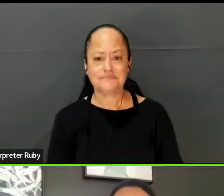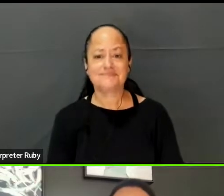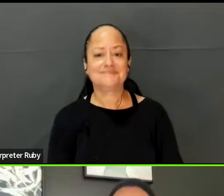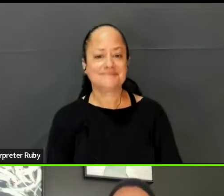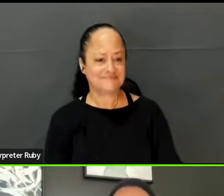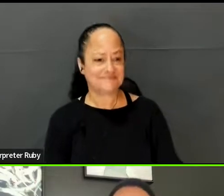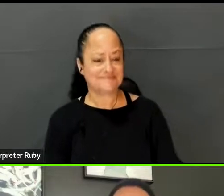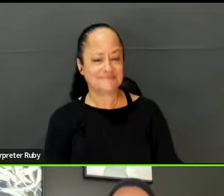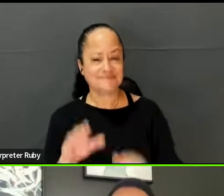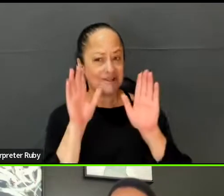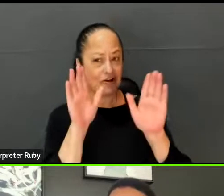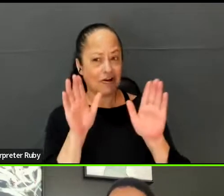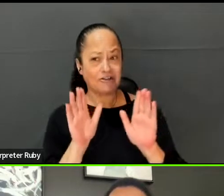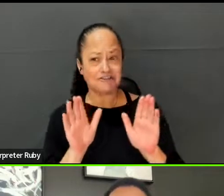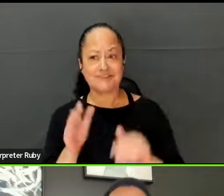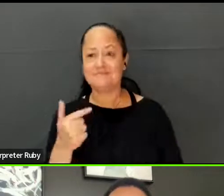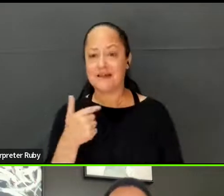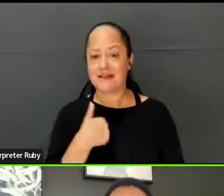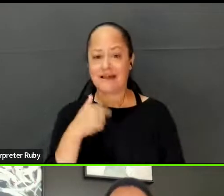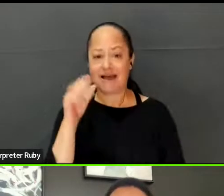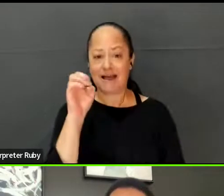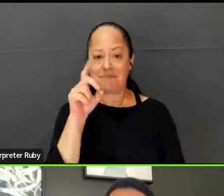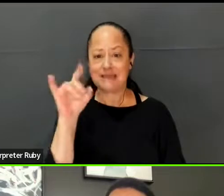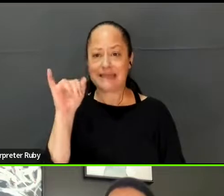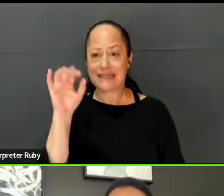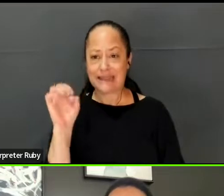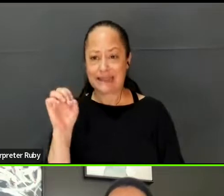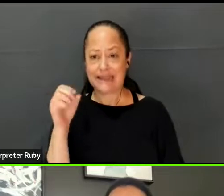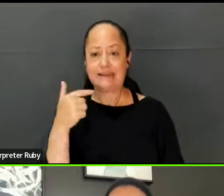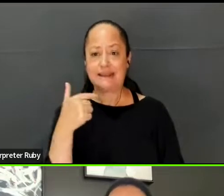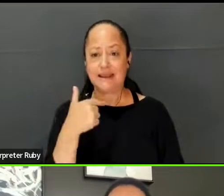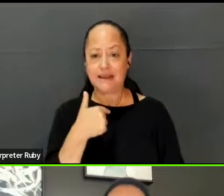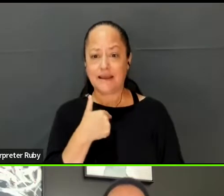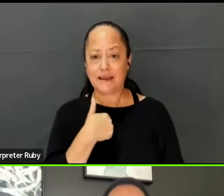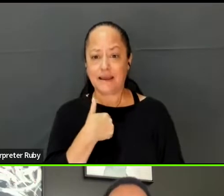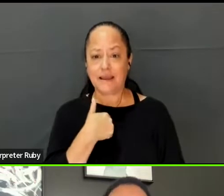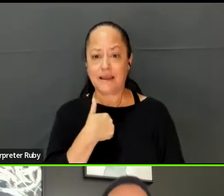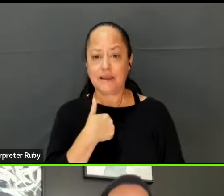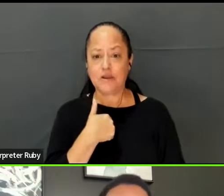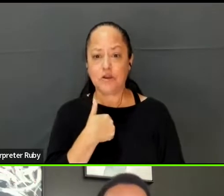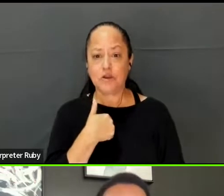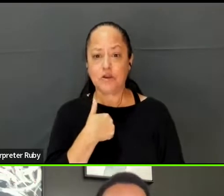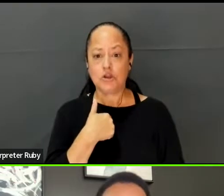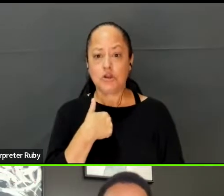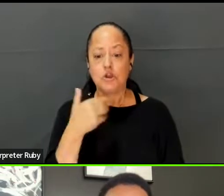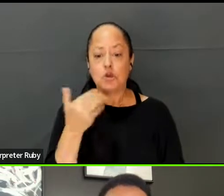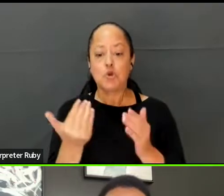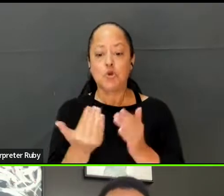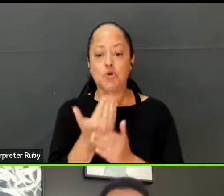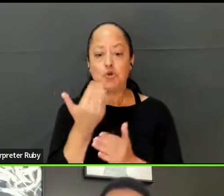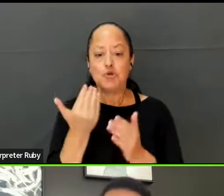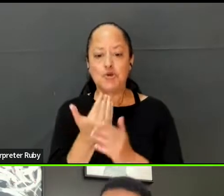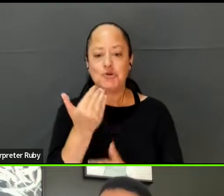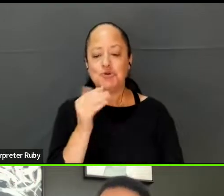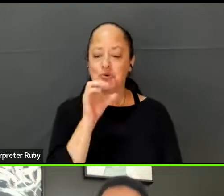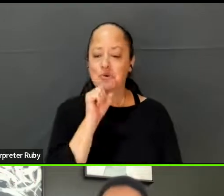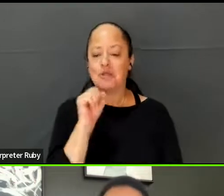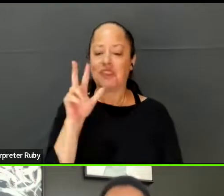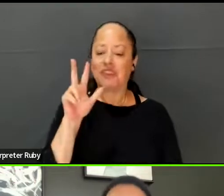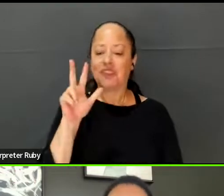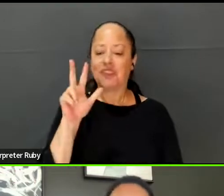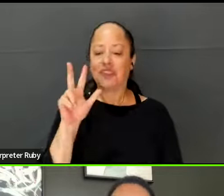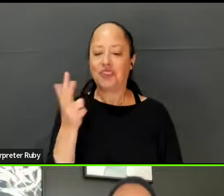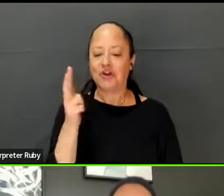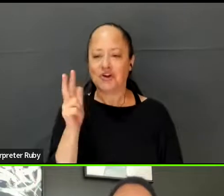Awesome. I'm Eddie. I am a, let's say, newly minted